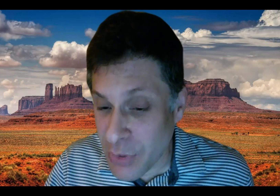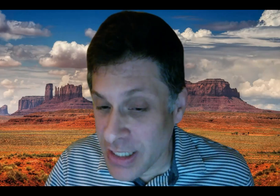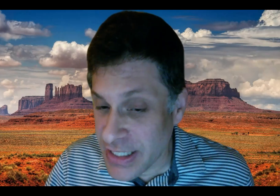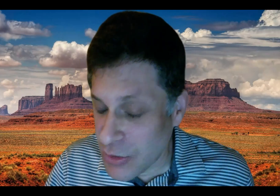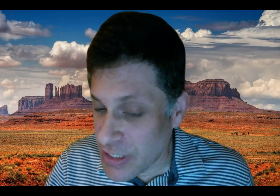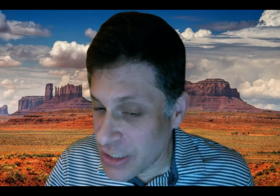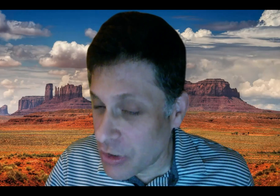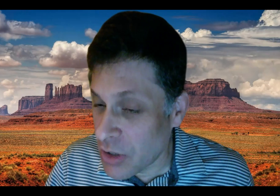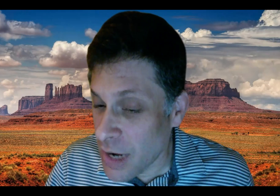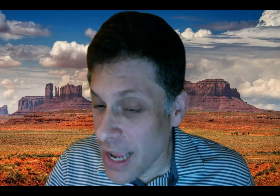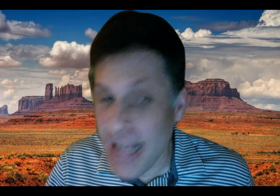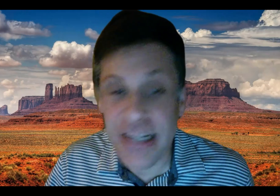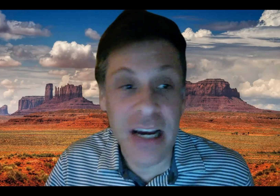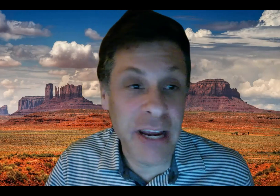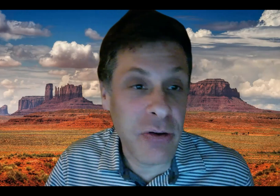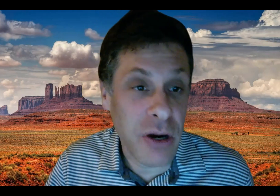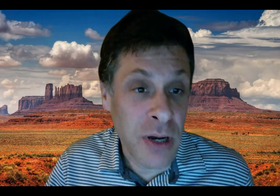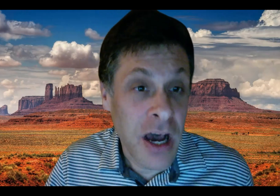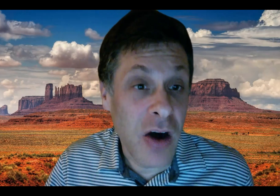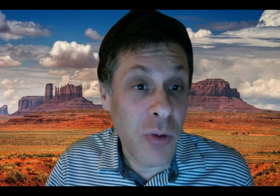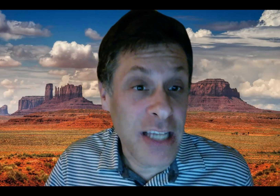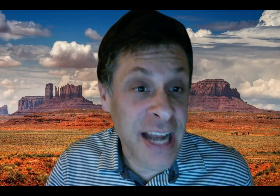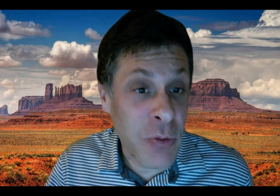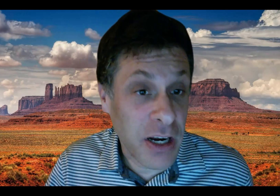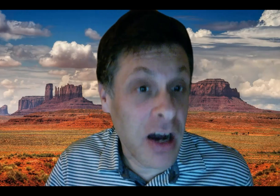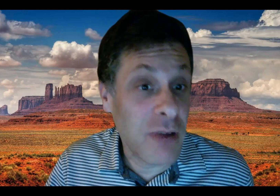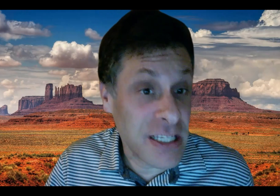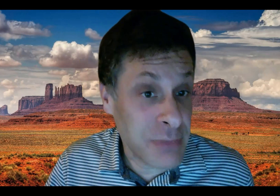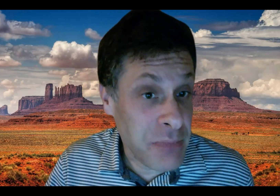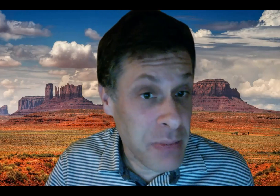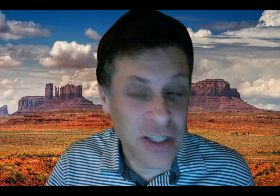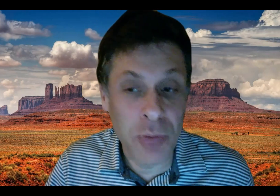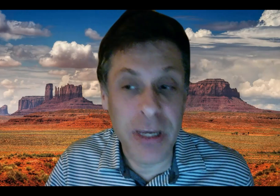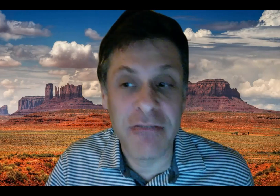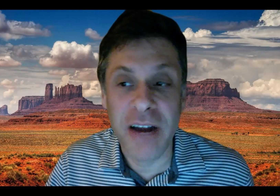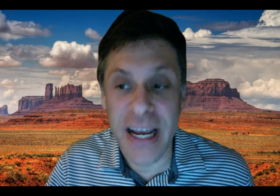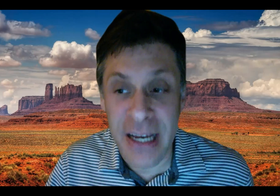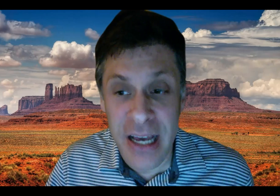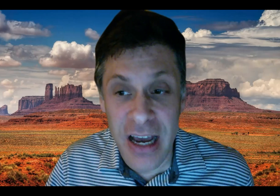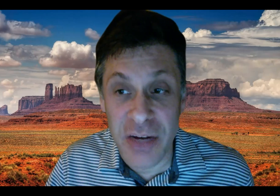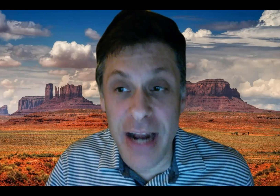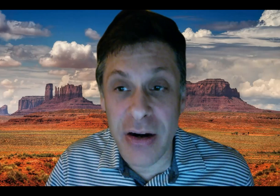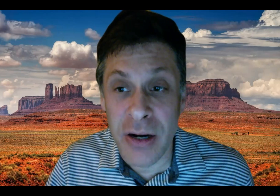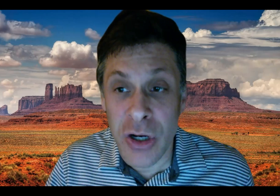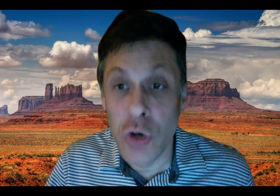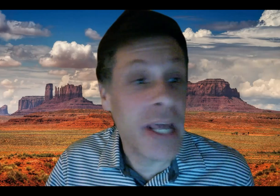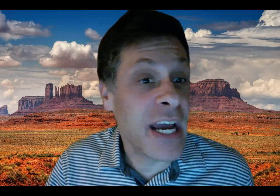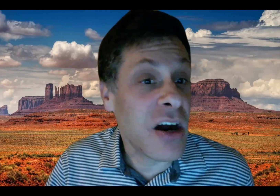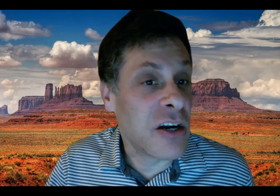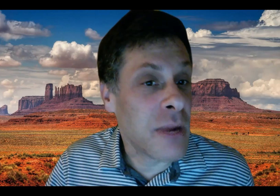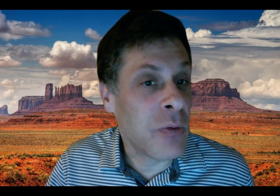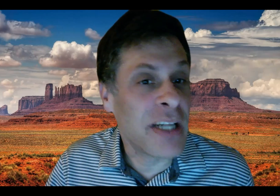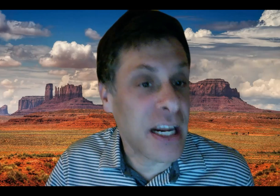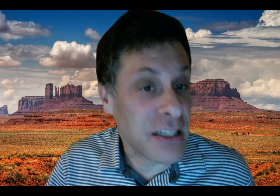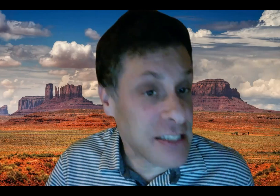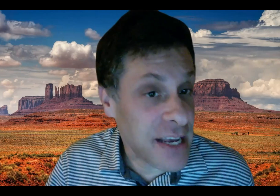definitely important to grow and regrow. Always network, always meet people. Don't be afraid, no matter who they are,